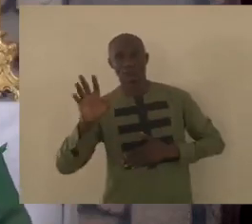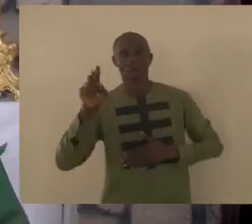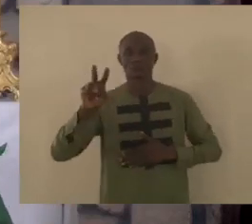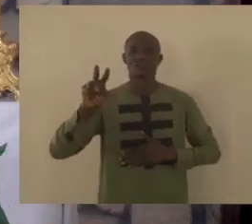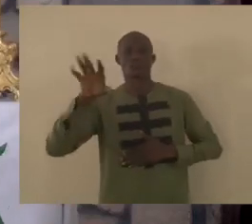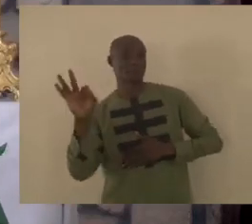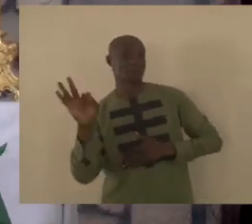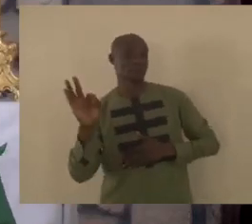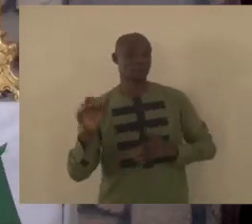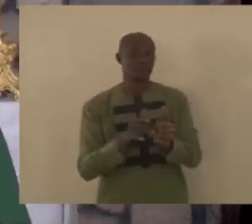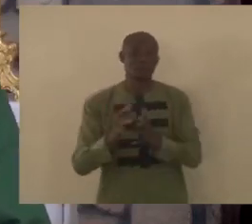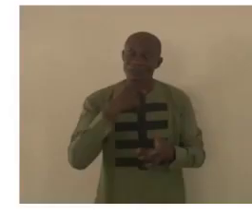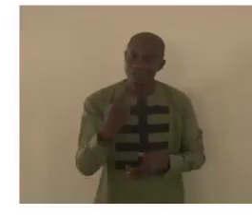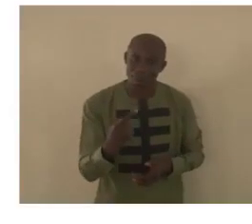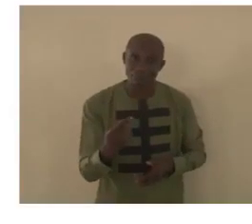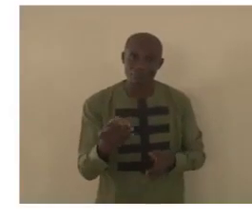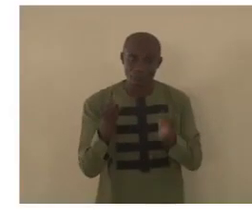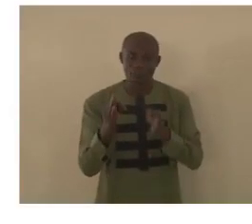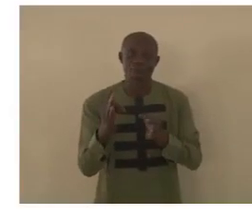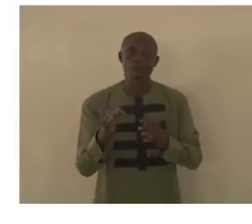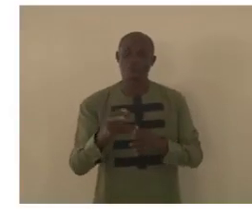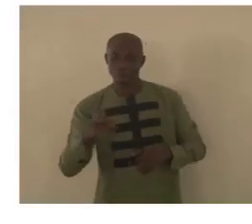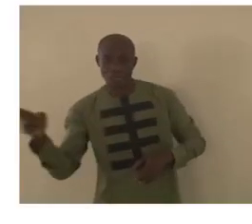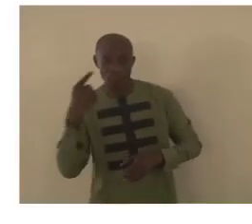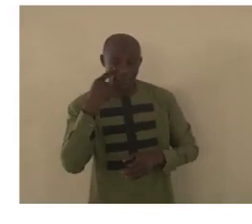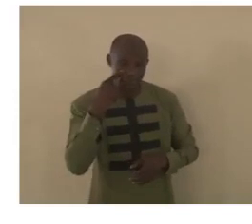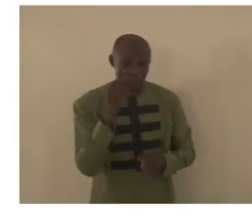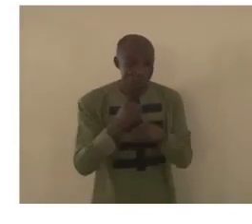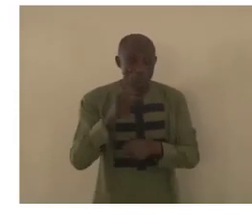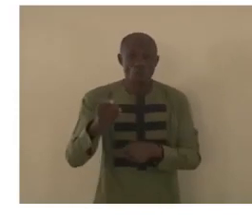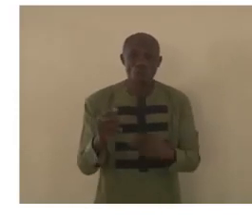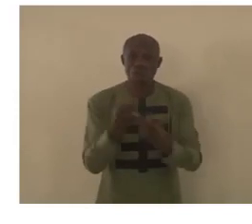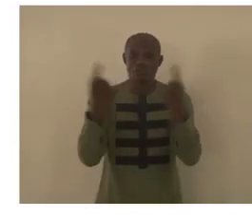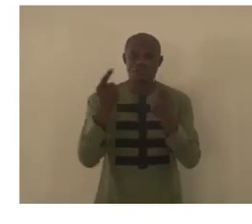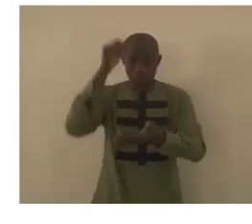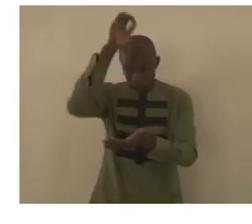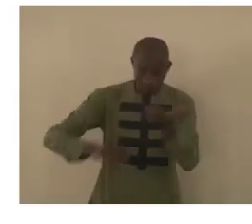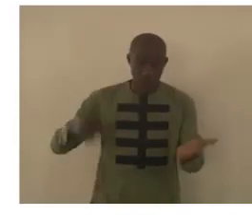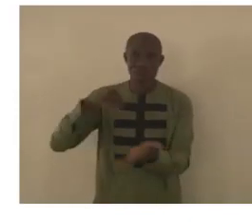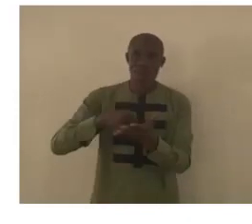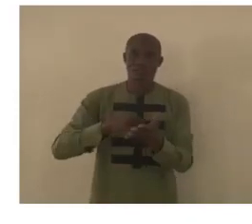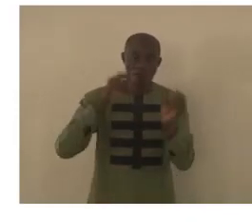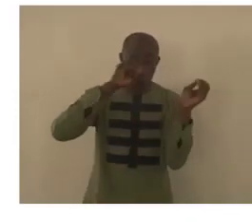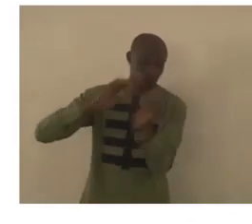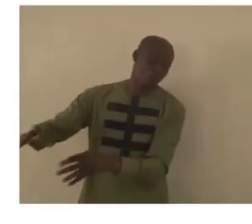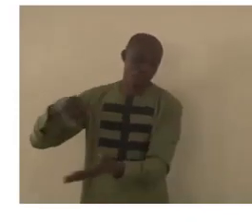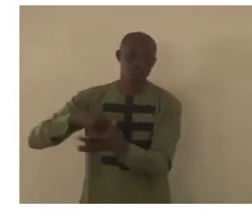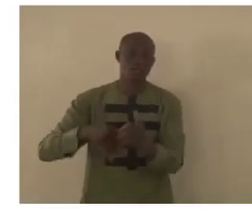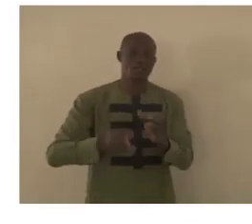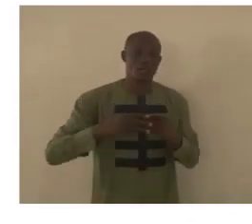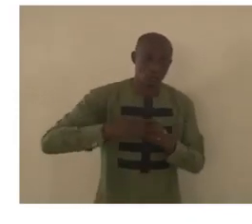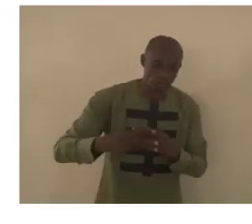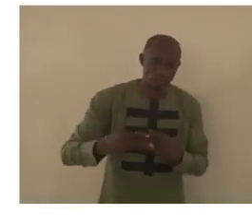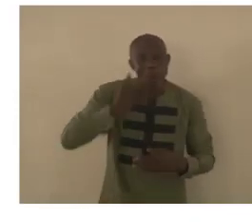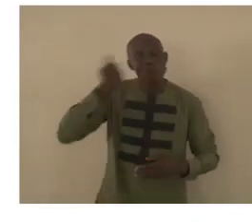chapter 5, verse 29, Jesus says, if your right eye causes you to sin, take it out and throw it